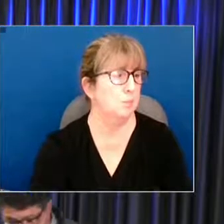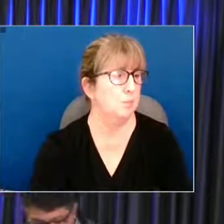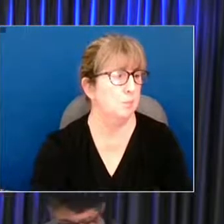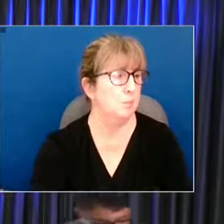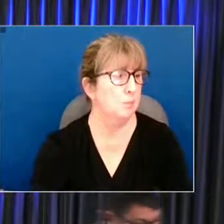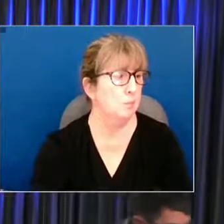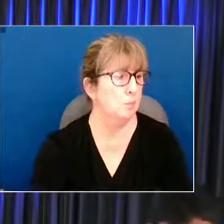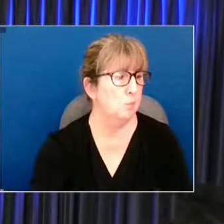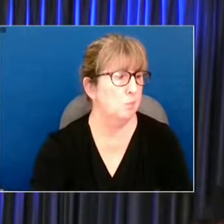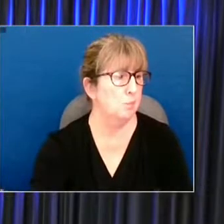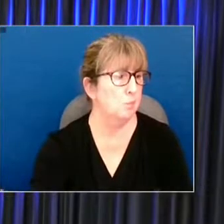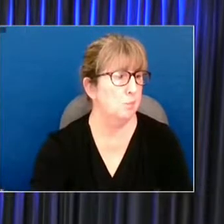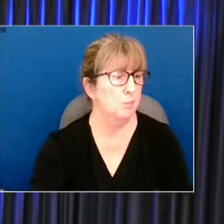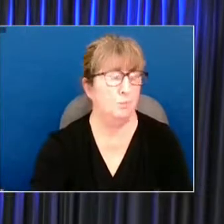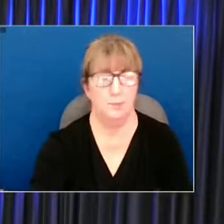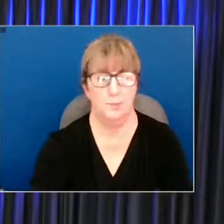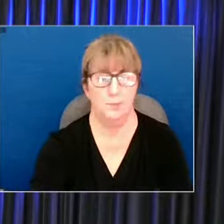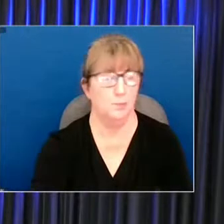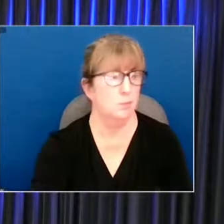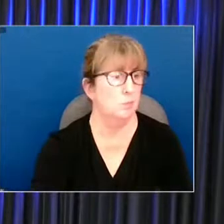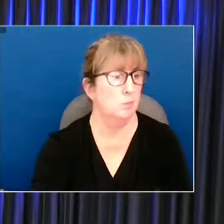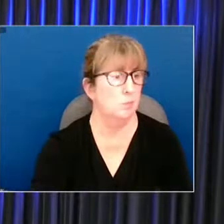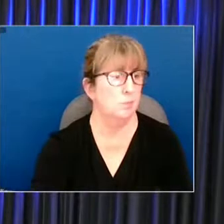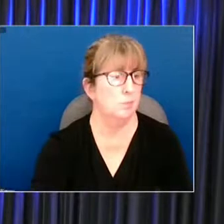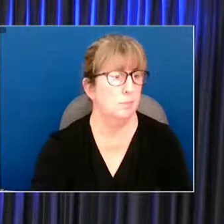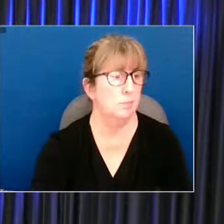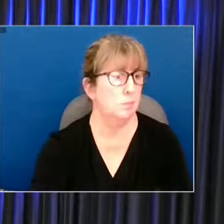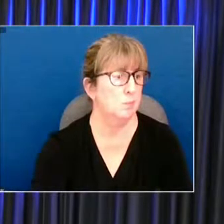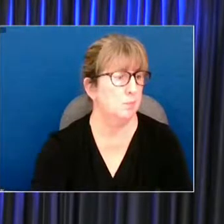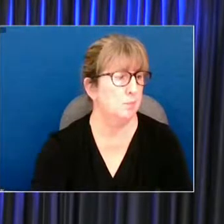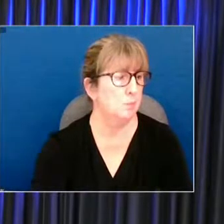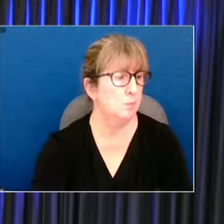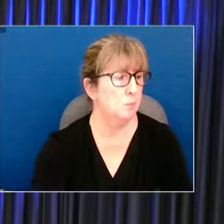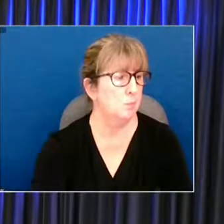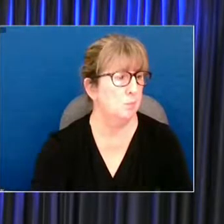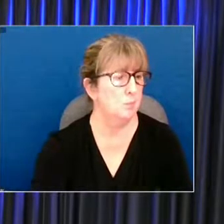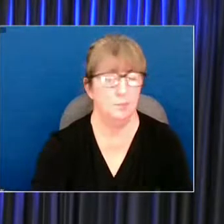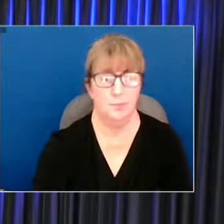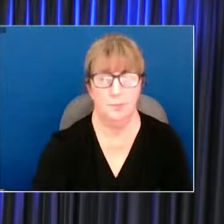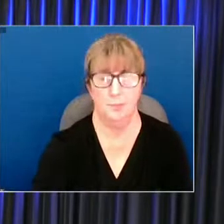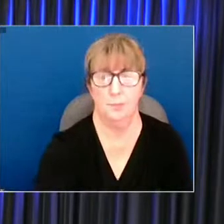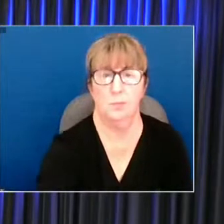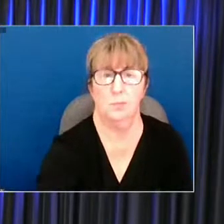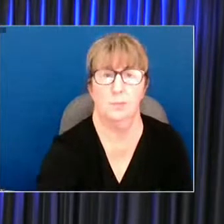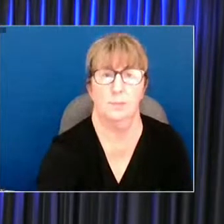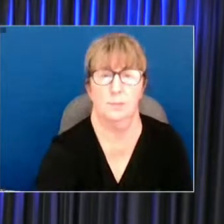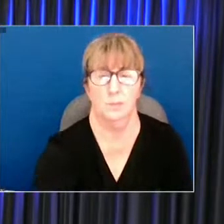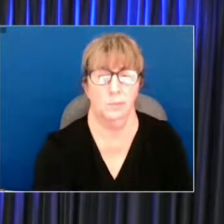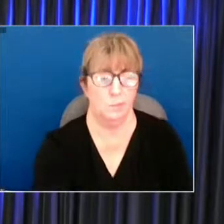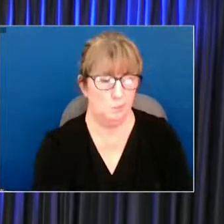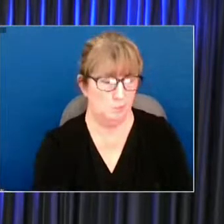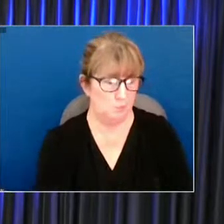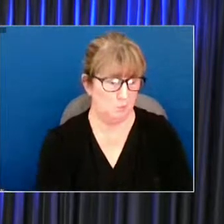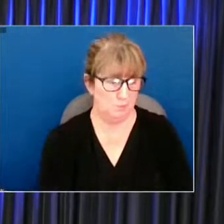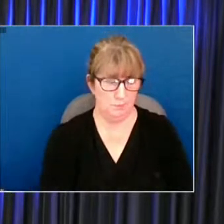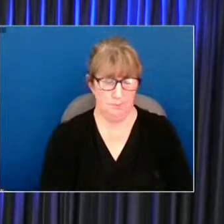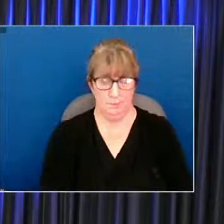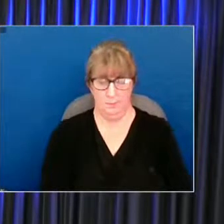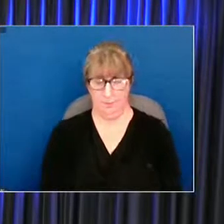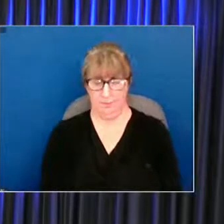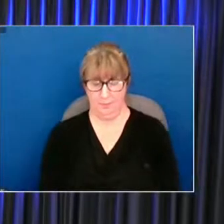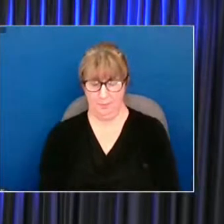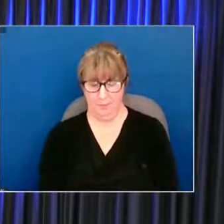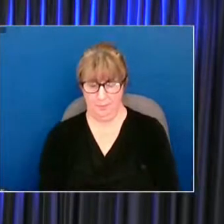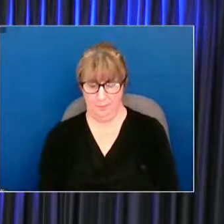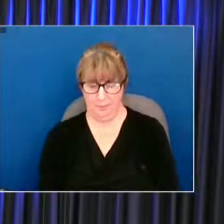to you, thank you. And, yeah, team, I just want to add a little bit more to that, to your question about auto resizing. The player